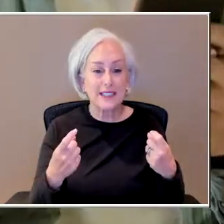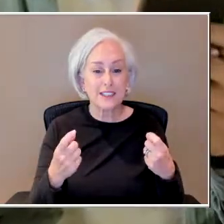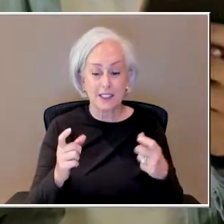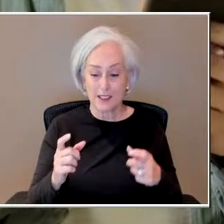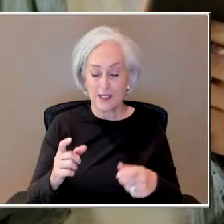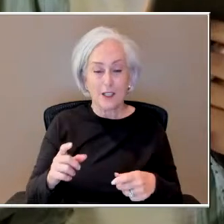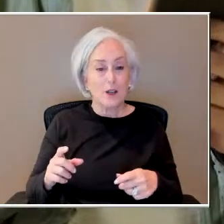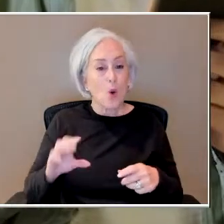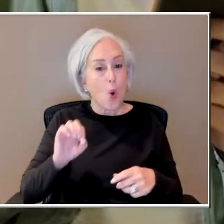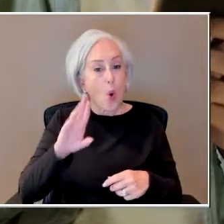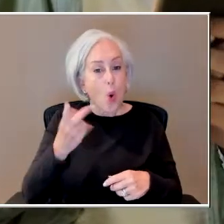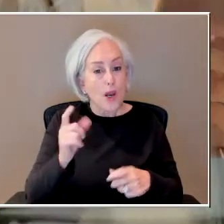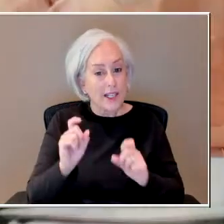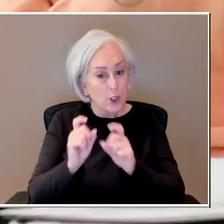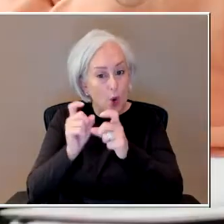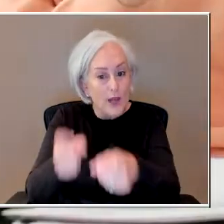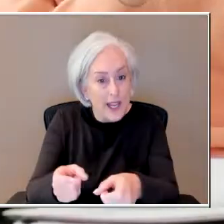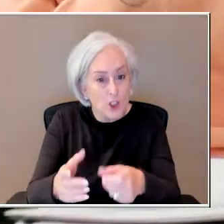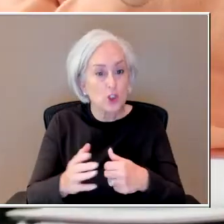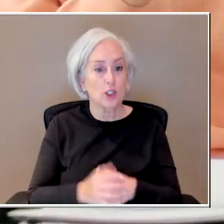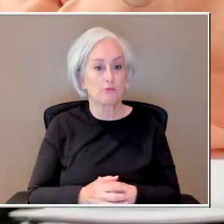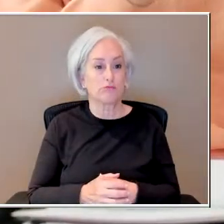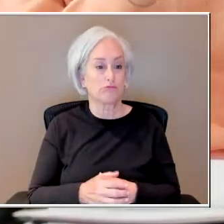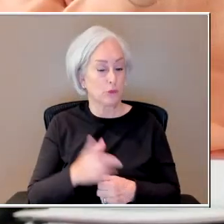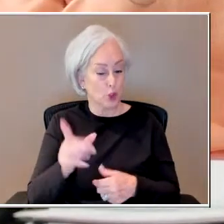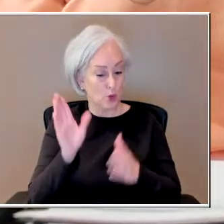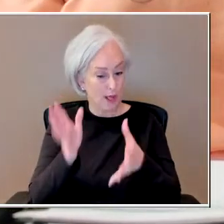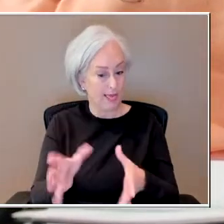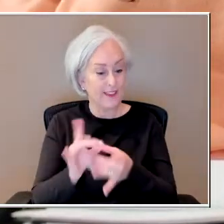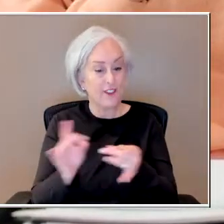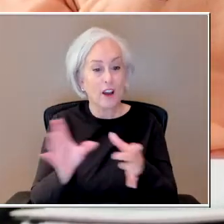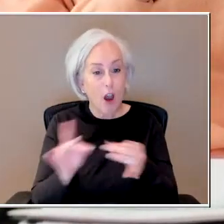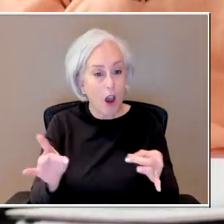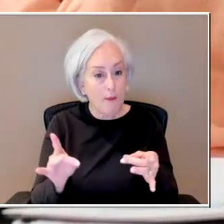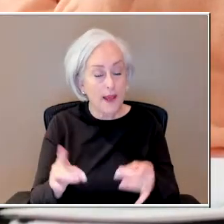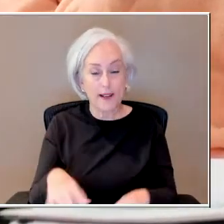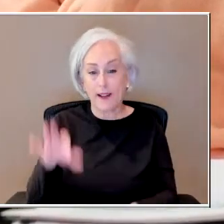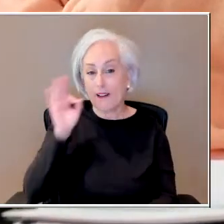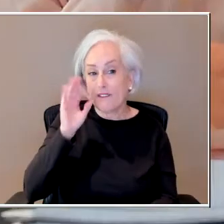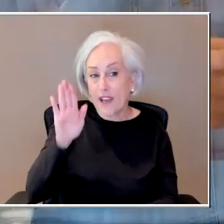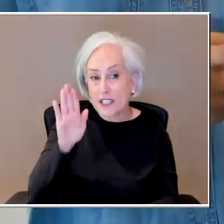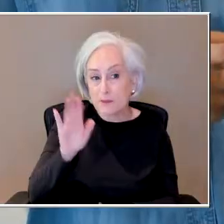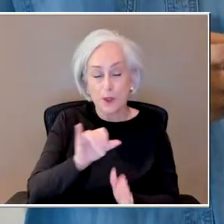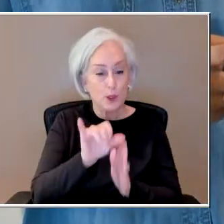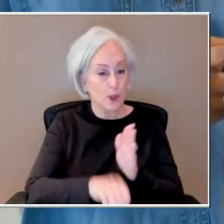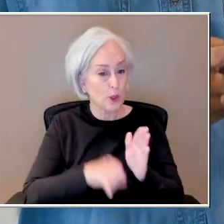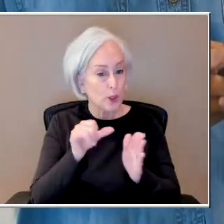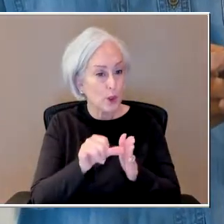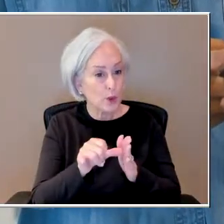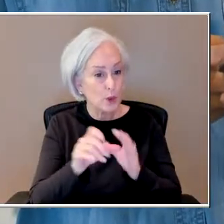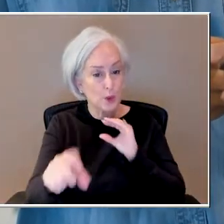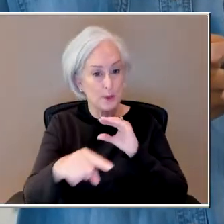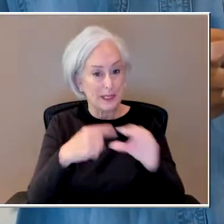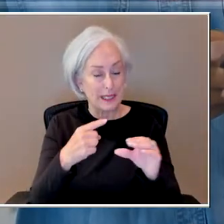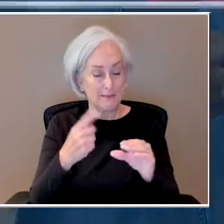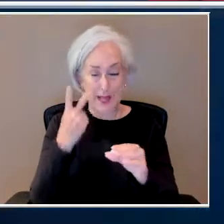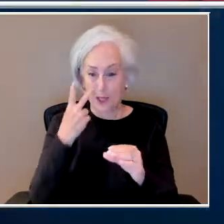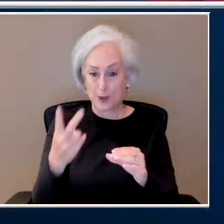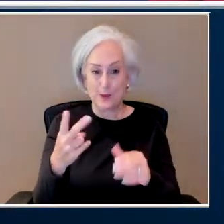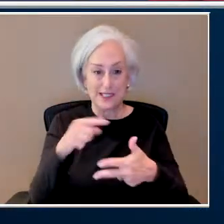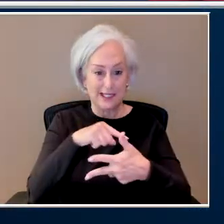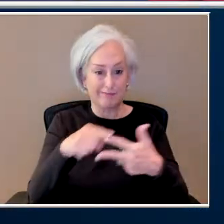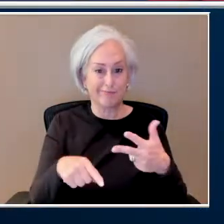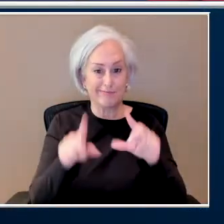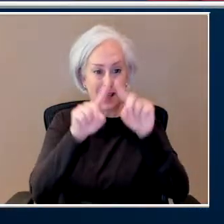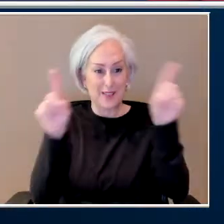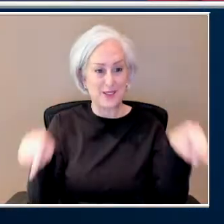leave a comment on Facebook or YouTube. You can also email the Medical News Network. That information is right there on your screen.